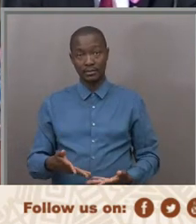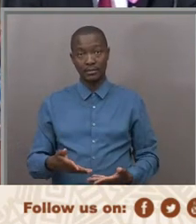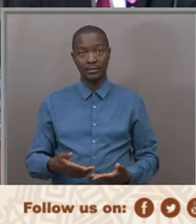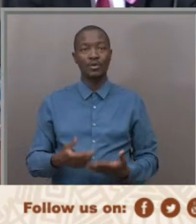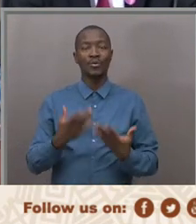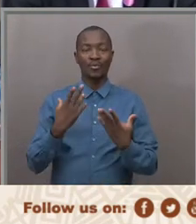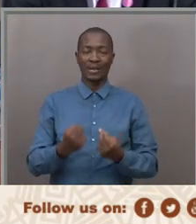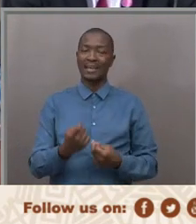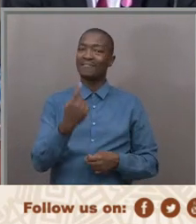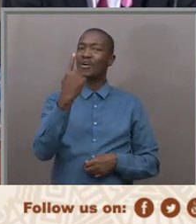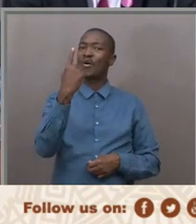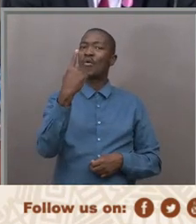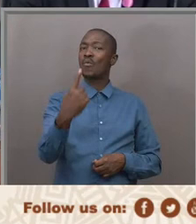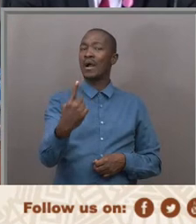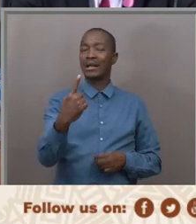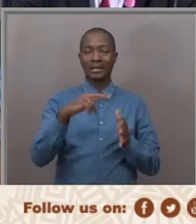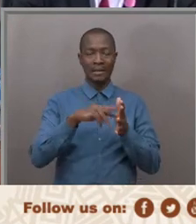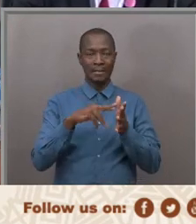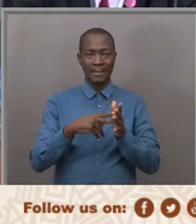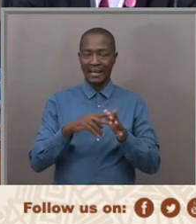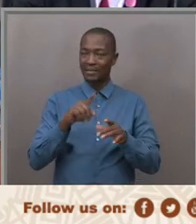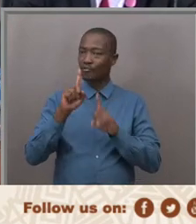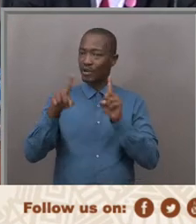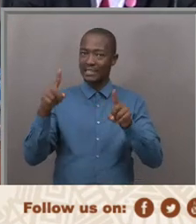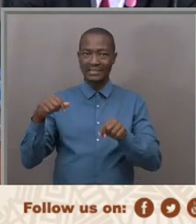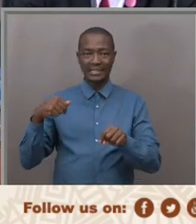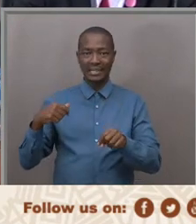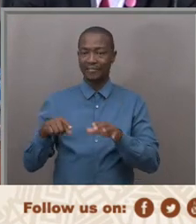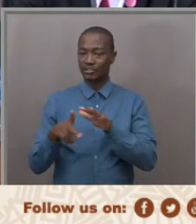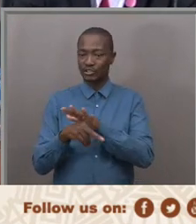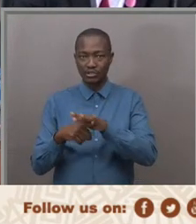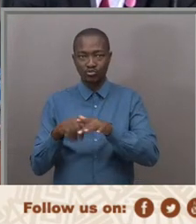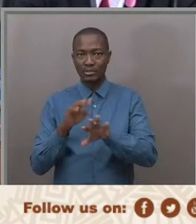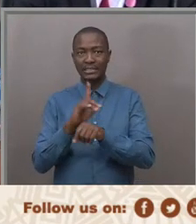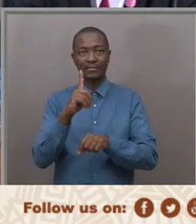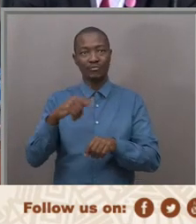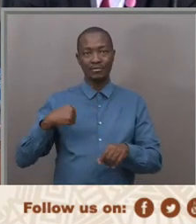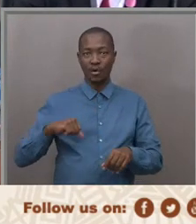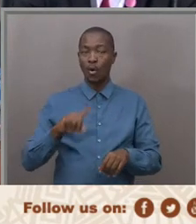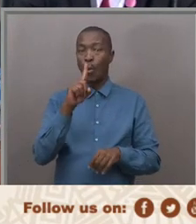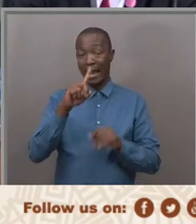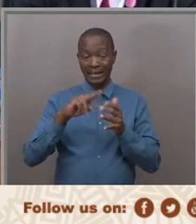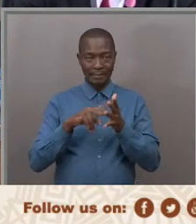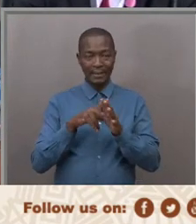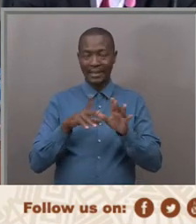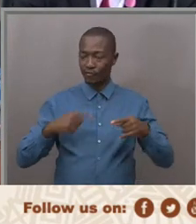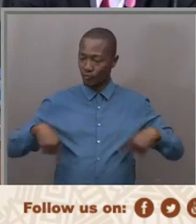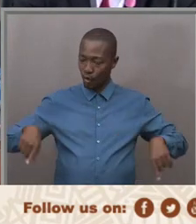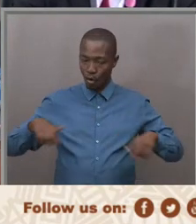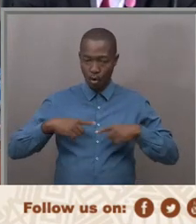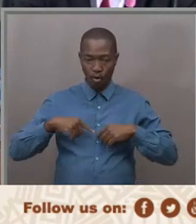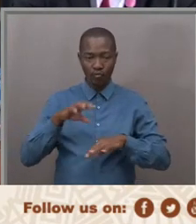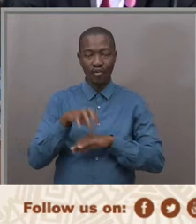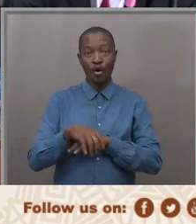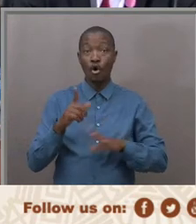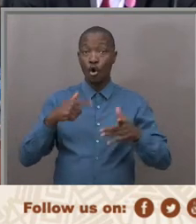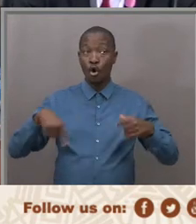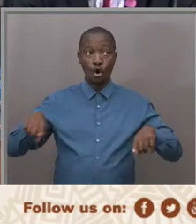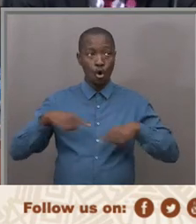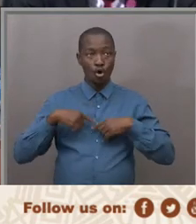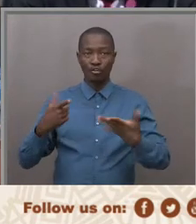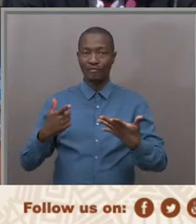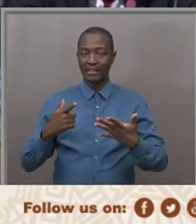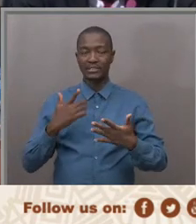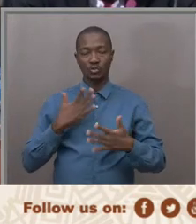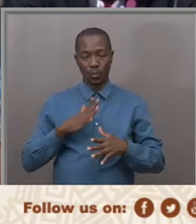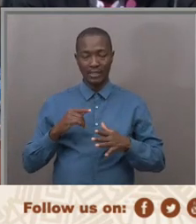plan for every district, for every metro, and one plan for our province. All of us are directing our energies to the